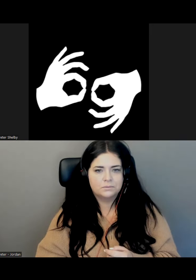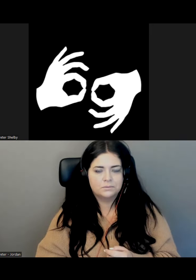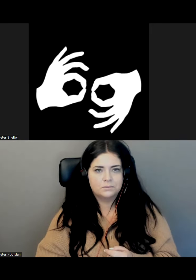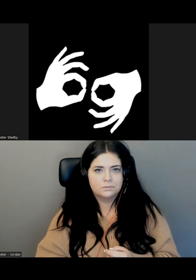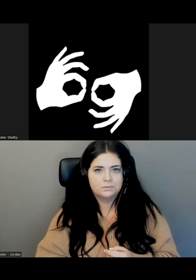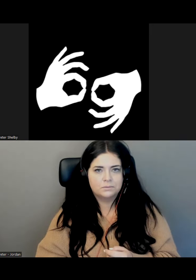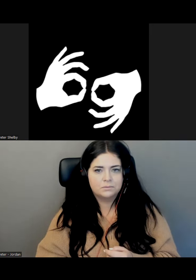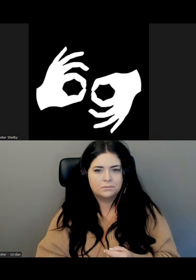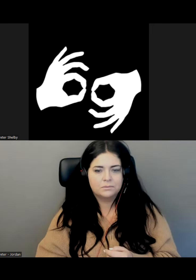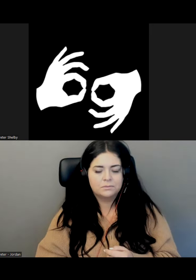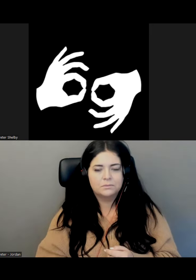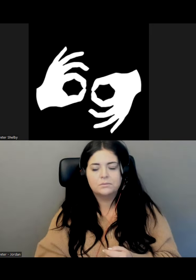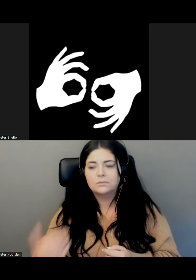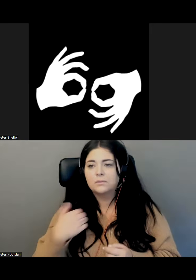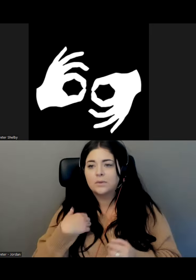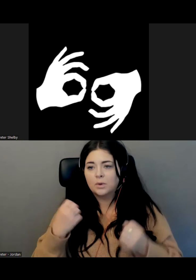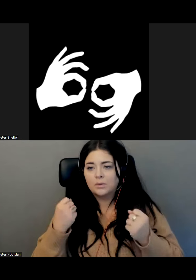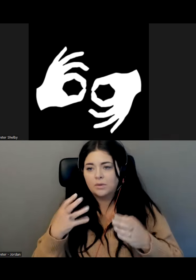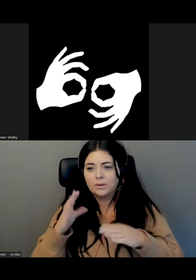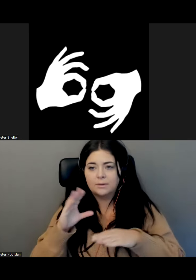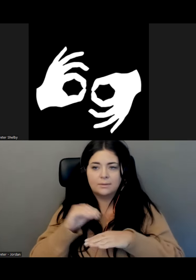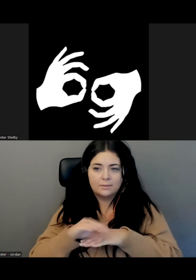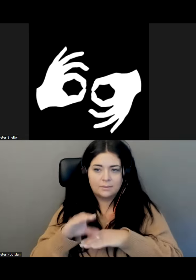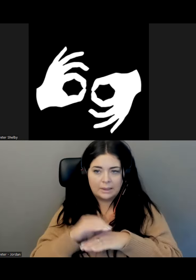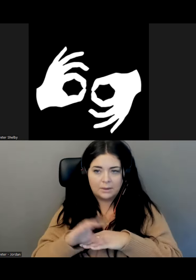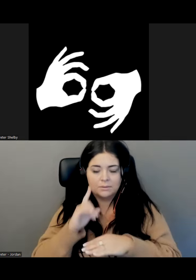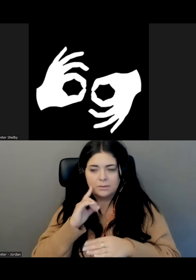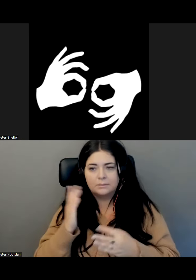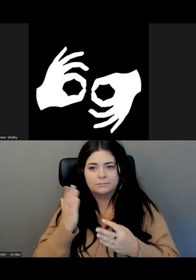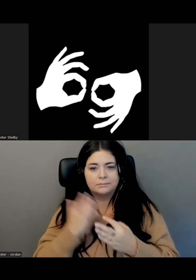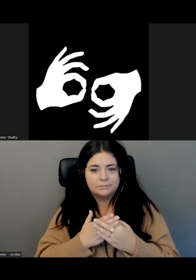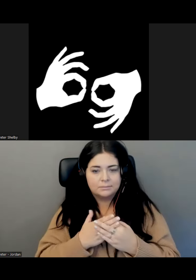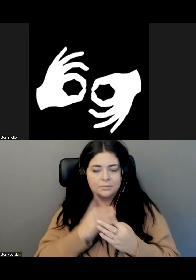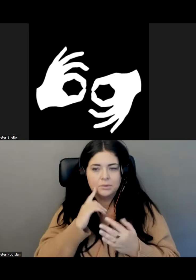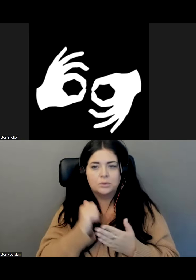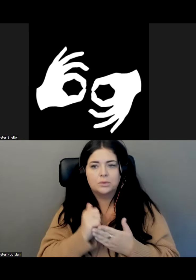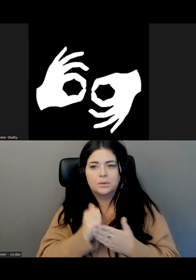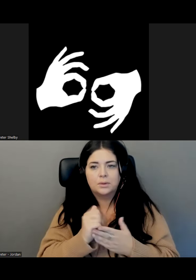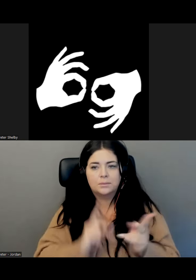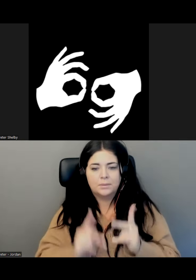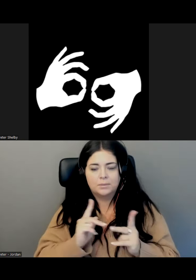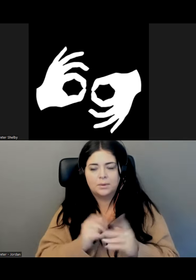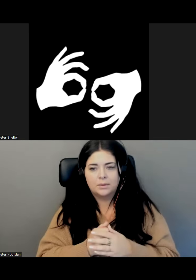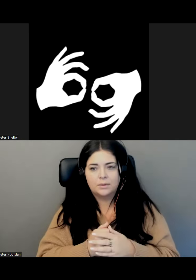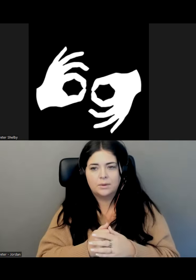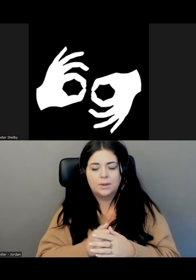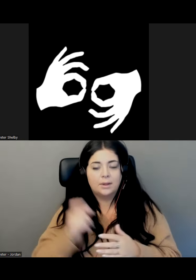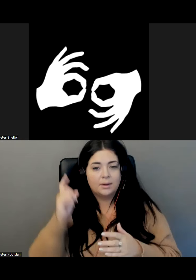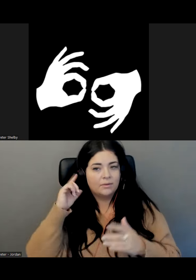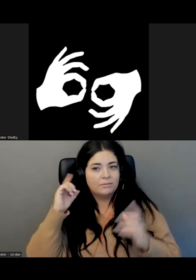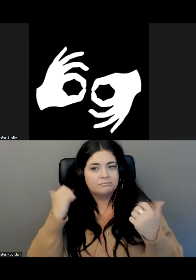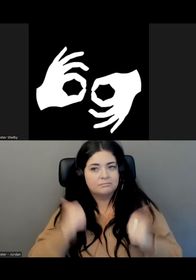and interventions and support involved. Treating hearing loss is not a one and done